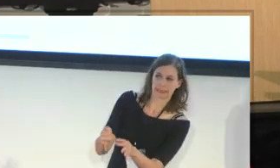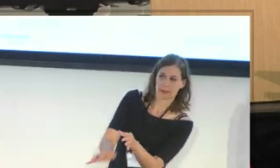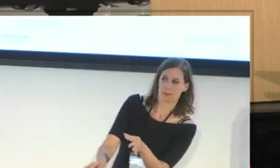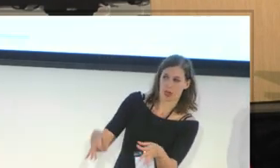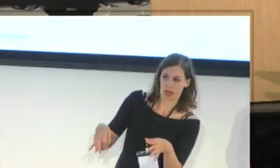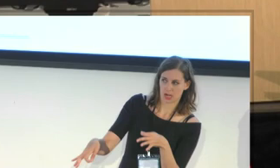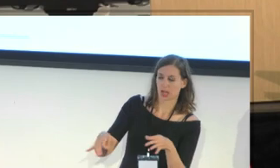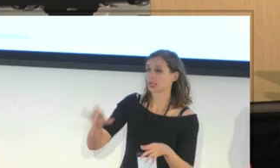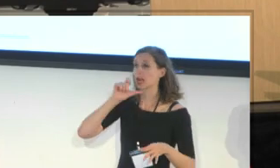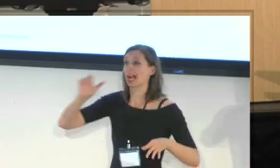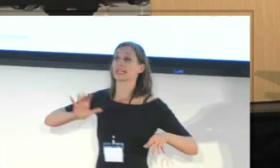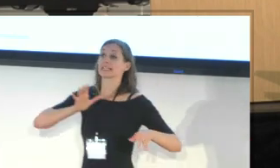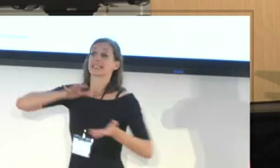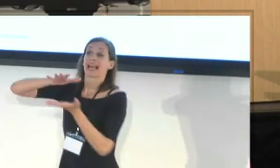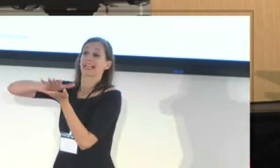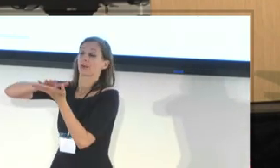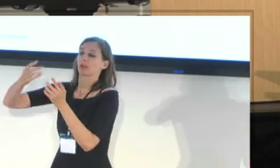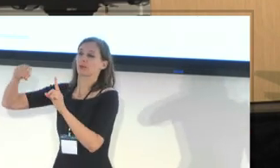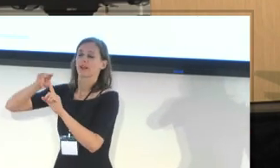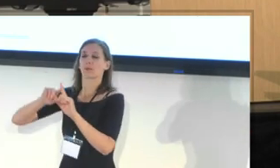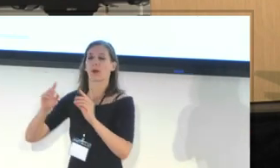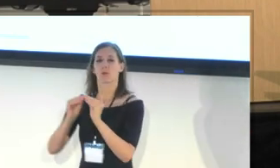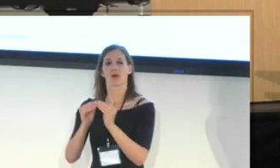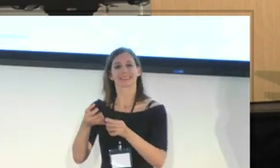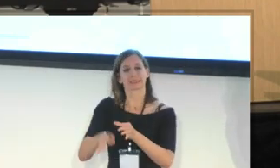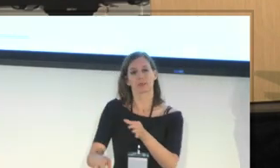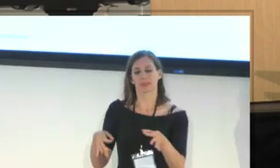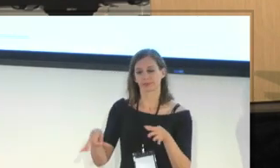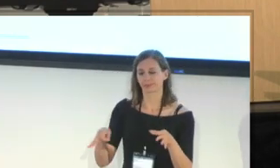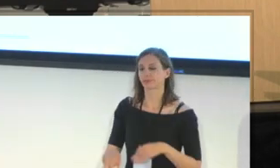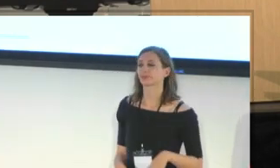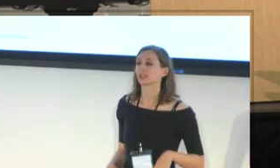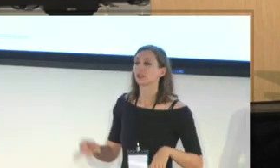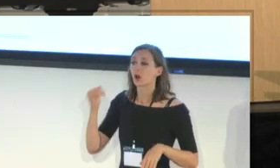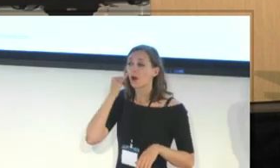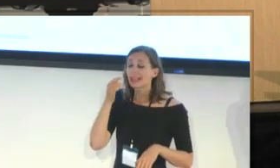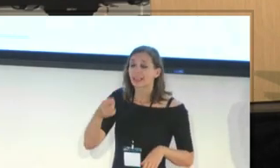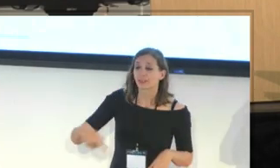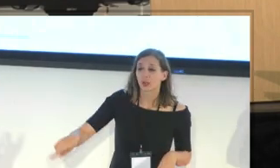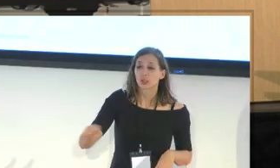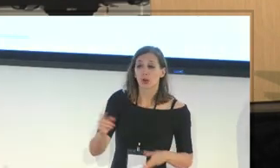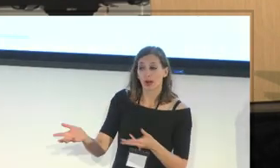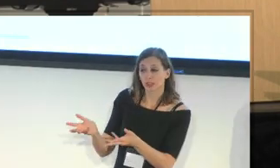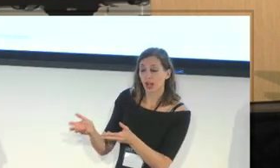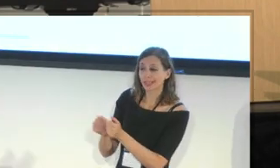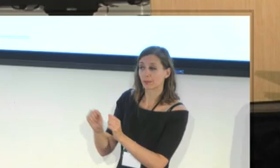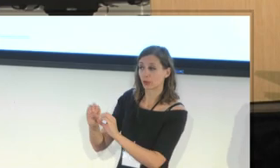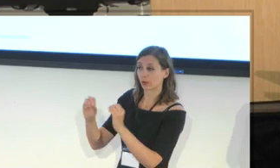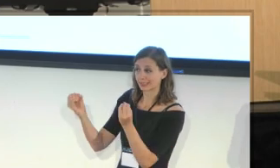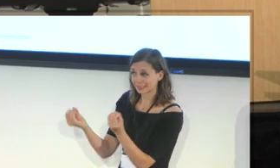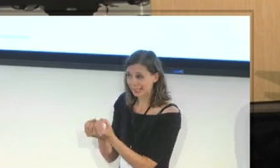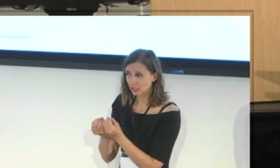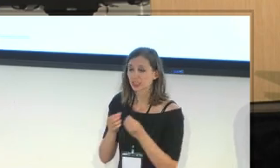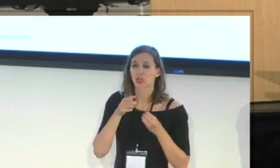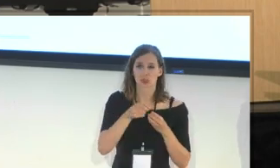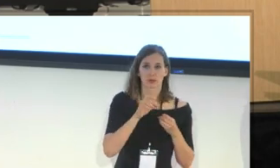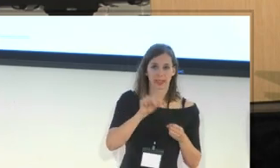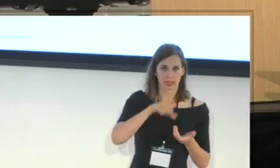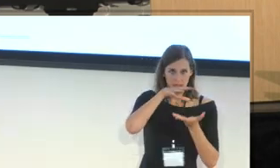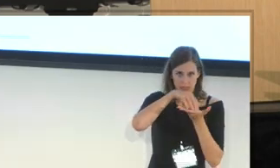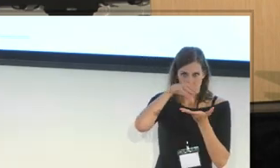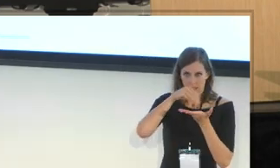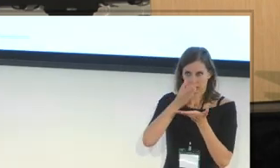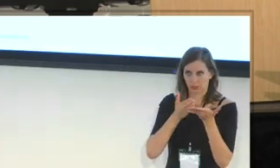but hopefully it will give you some ideas on frameworks that if you're talking to organizations, that you could take them away, take away points from this